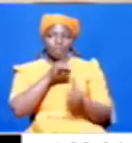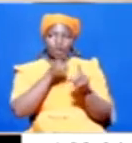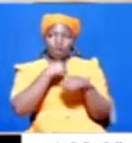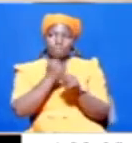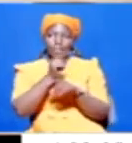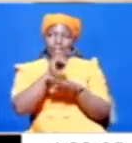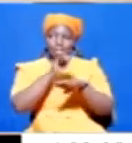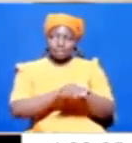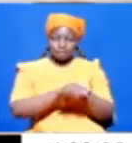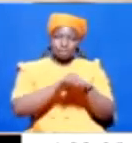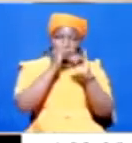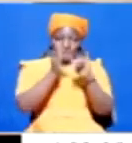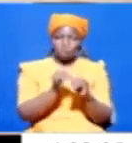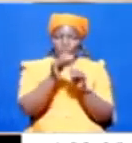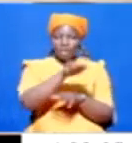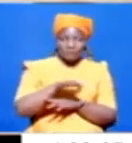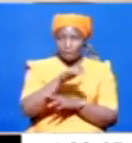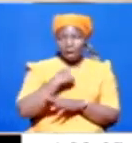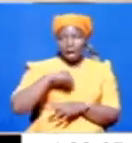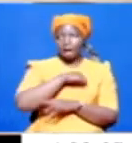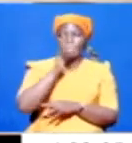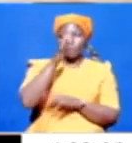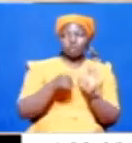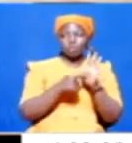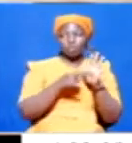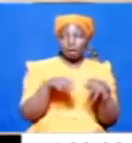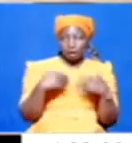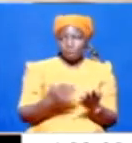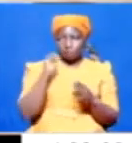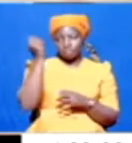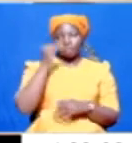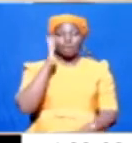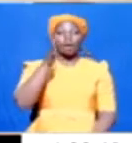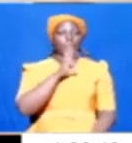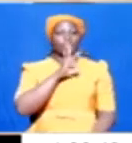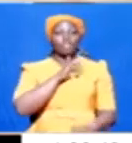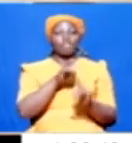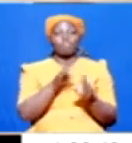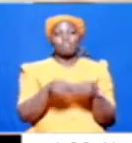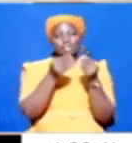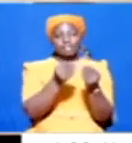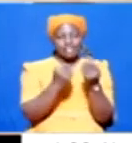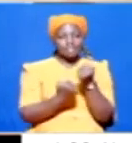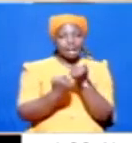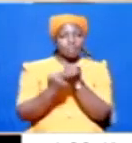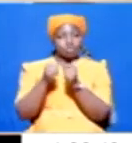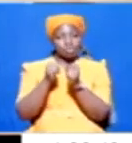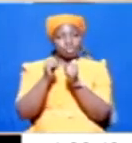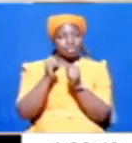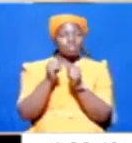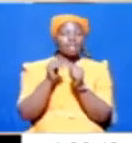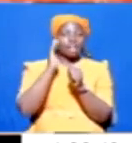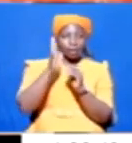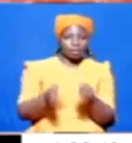environment. We are going to show how Kenya will benefit from offering the incentives that they're going to offer